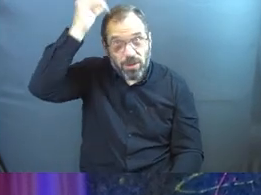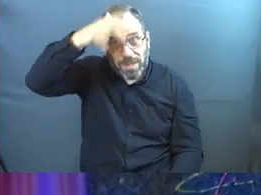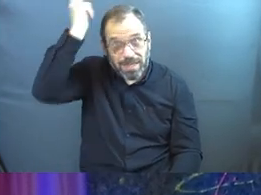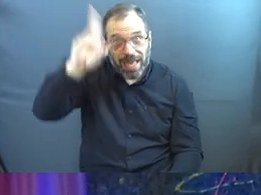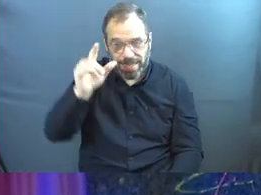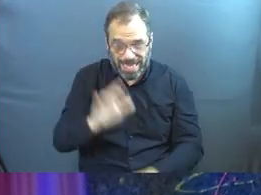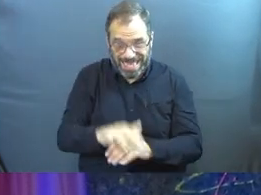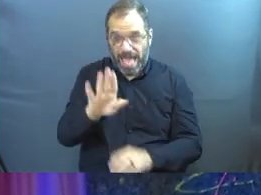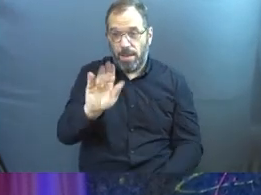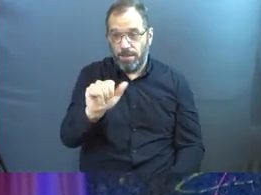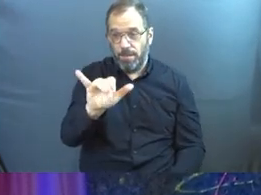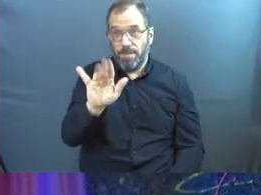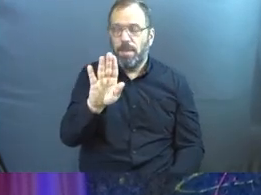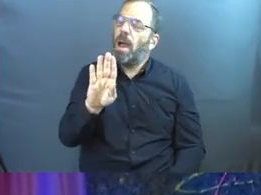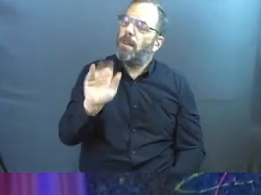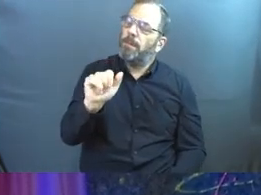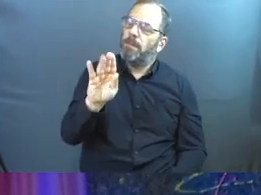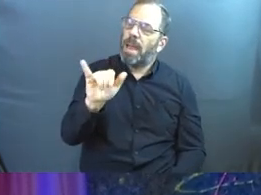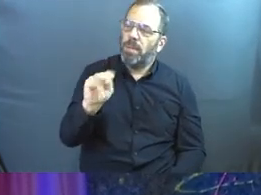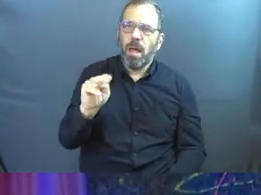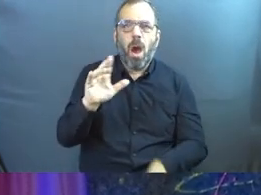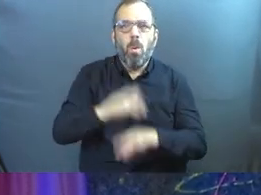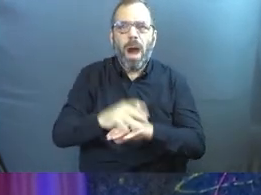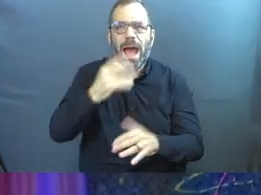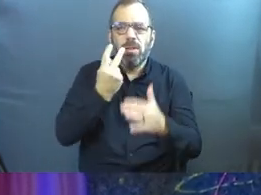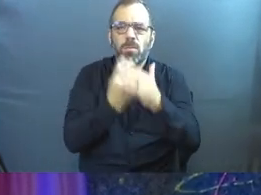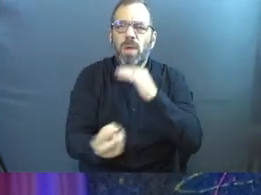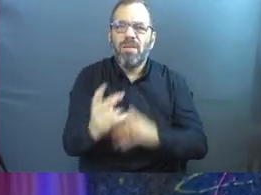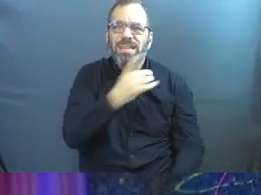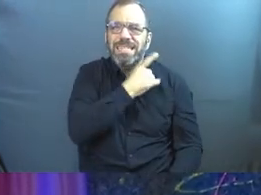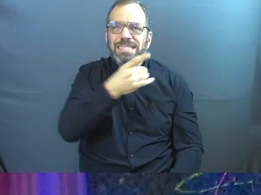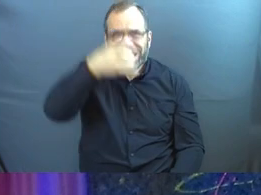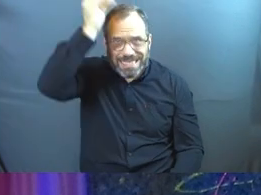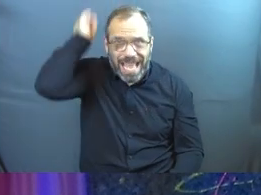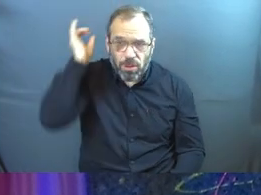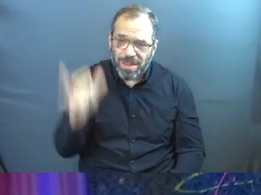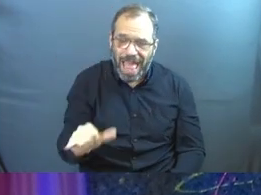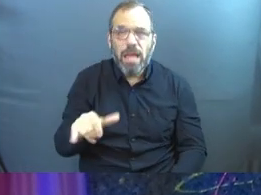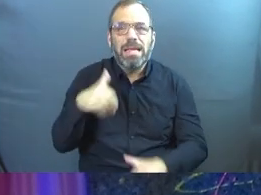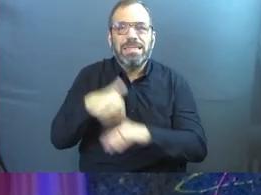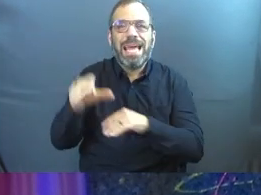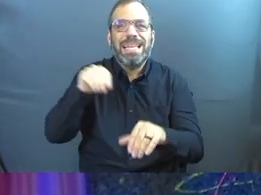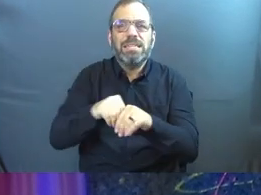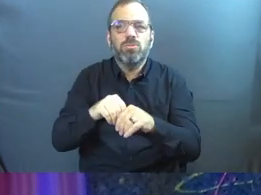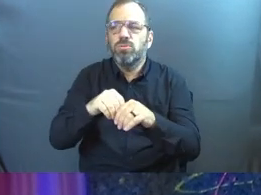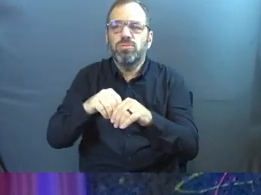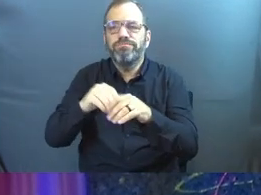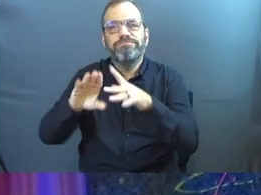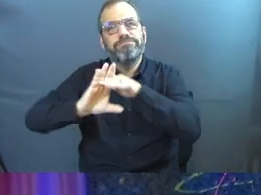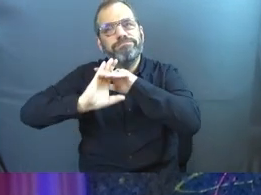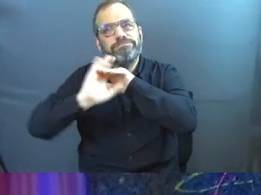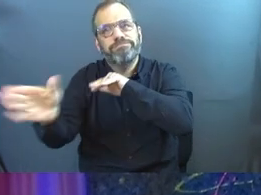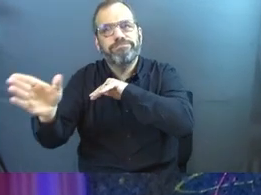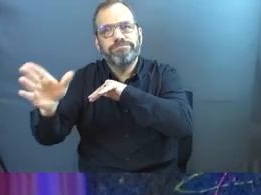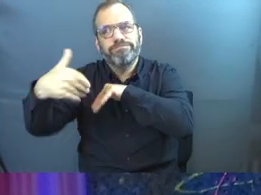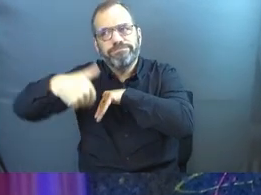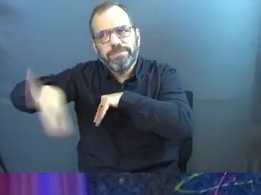Babylon. That's why that whole thing happens. Why in the world is the prophet Daniel in Babylon? Because they were sent into exile.